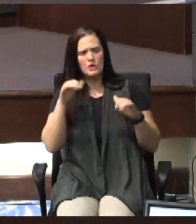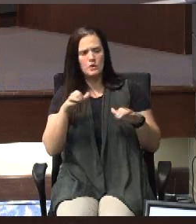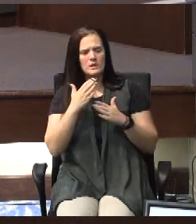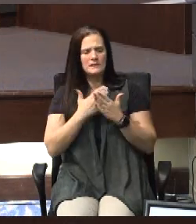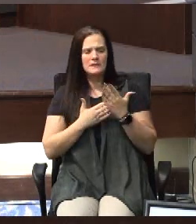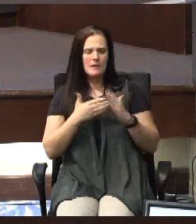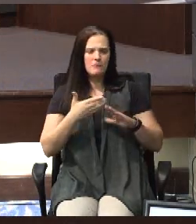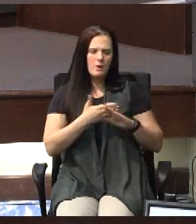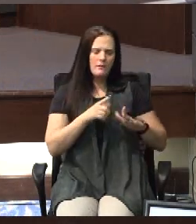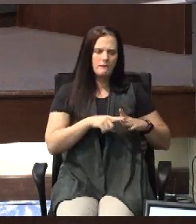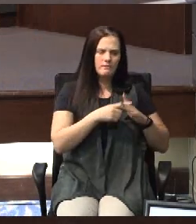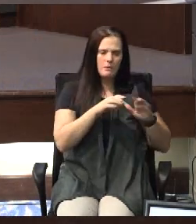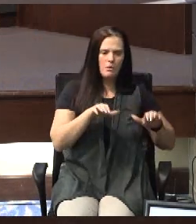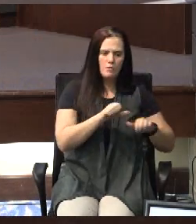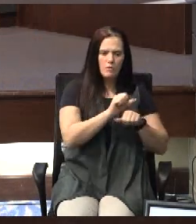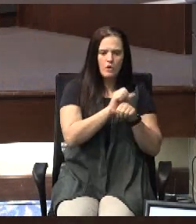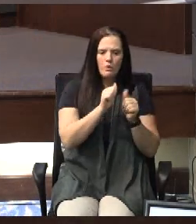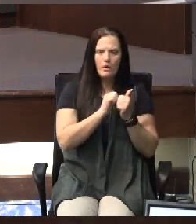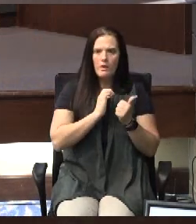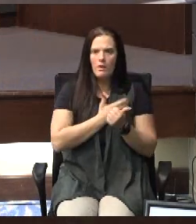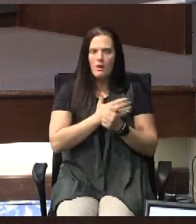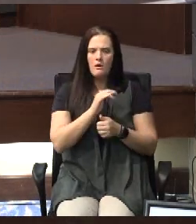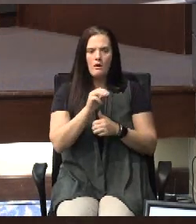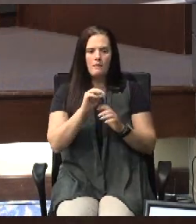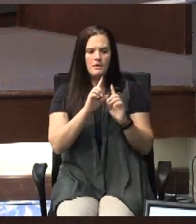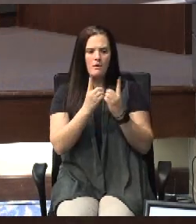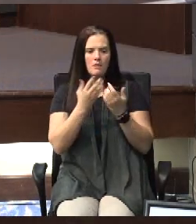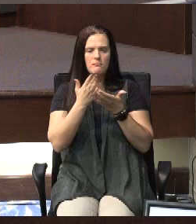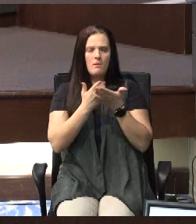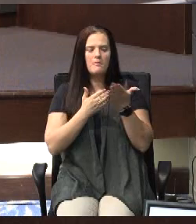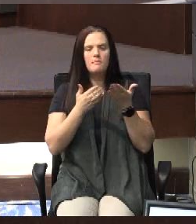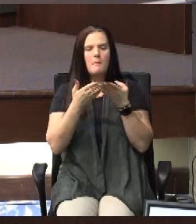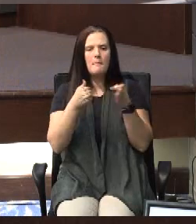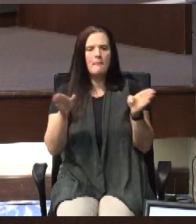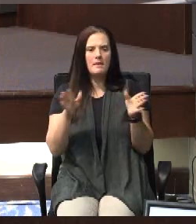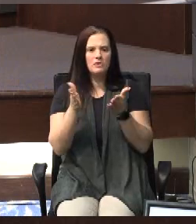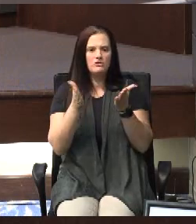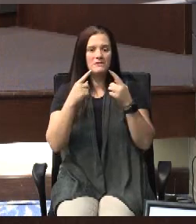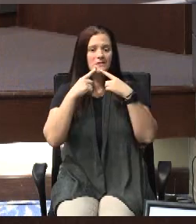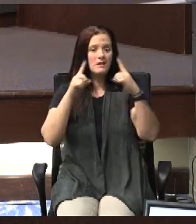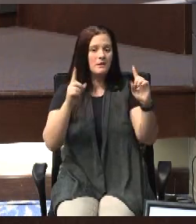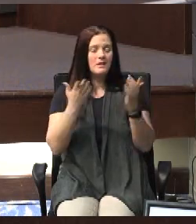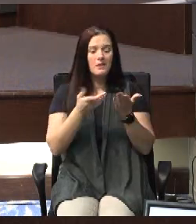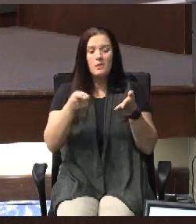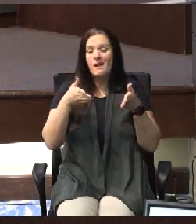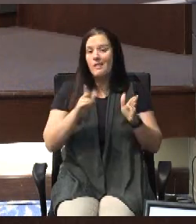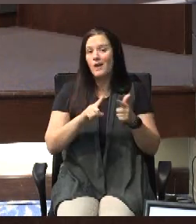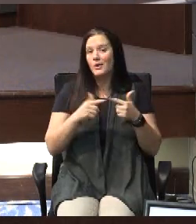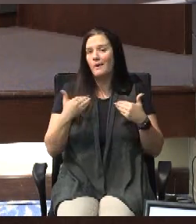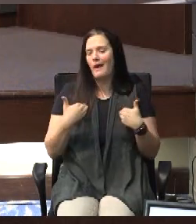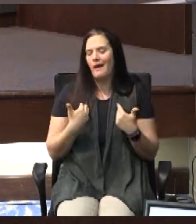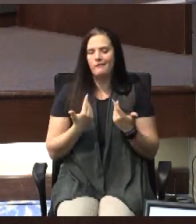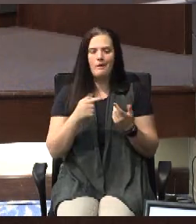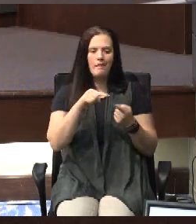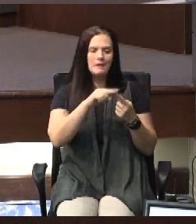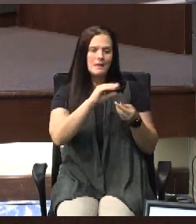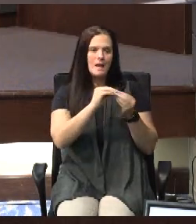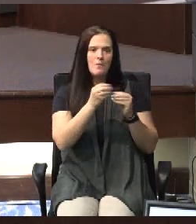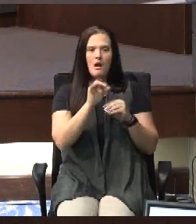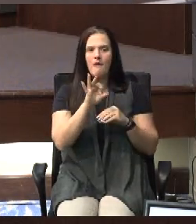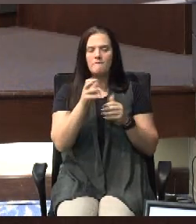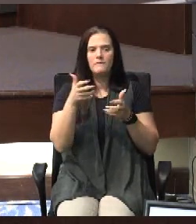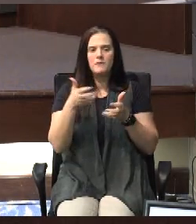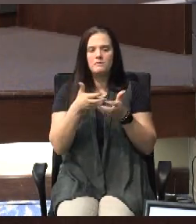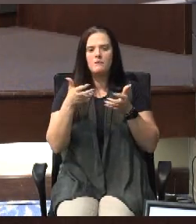preemptive work with our phenomenal comms department on some public service announcements. Things like you're allowed to have X number of bulky